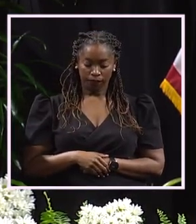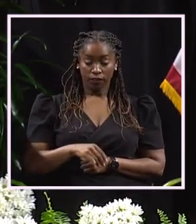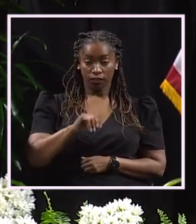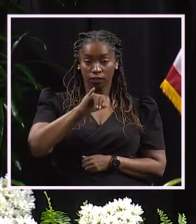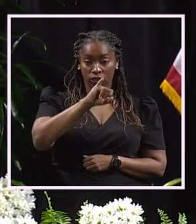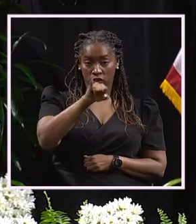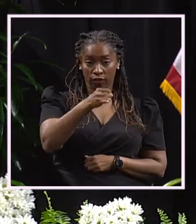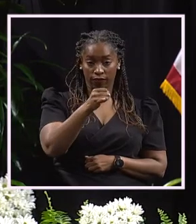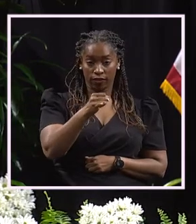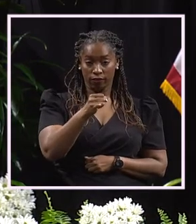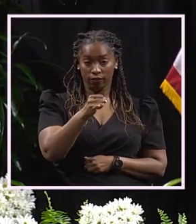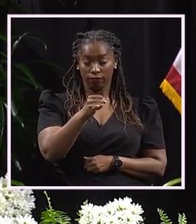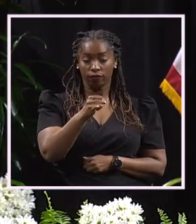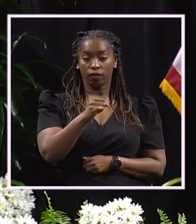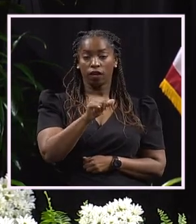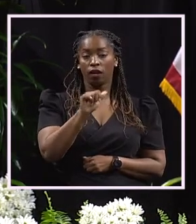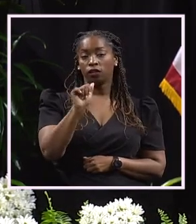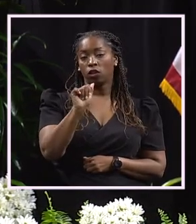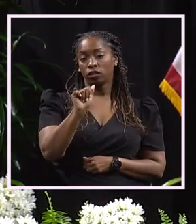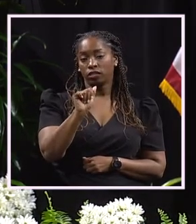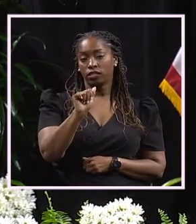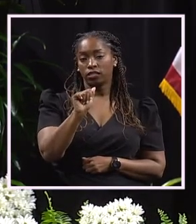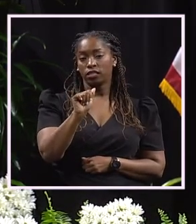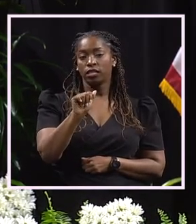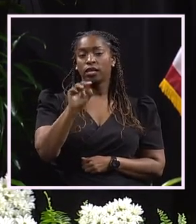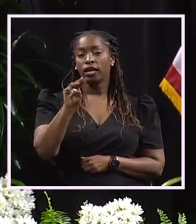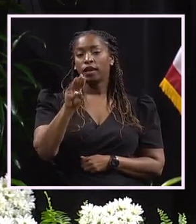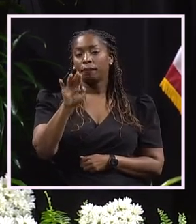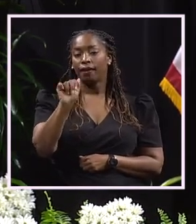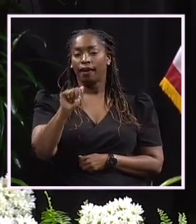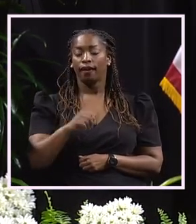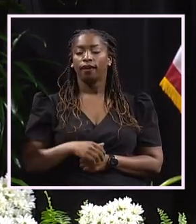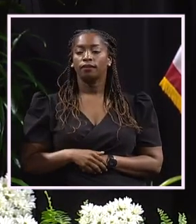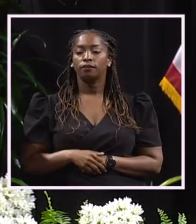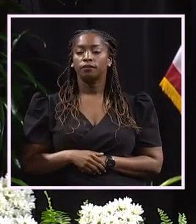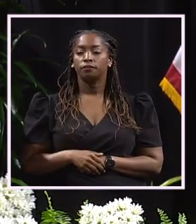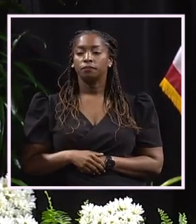Genevieve Padarti, MBA,